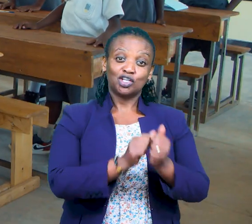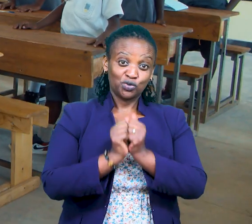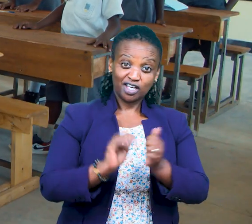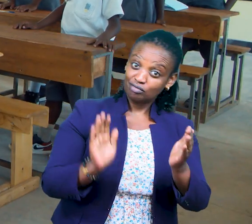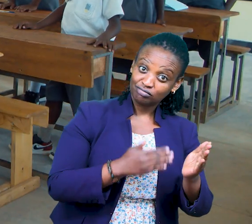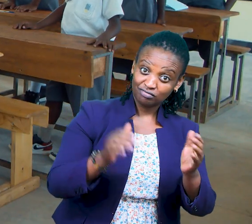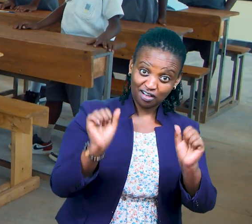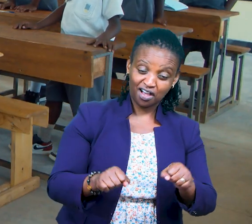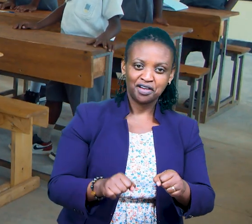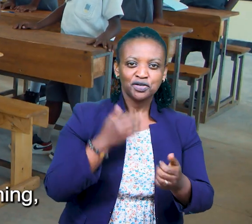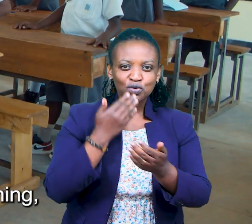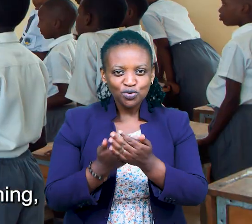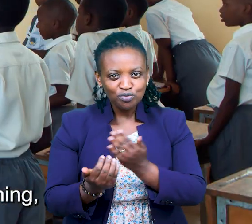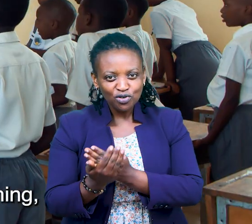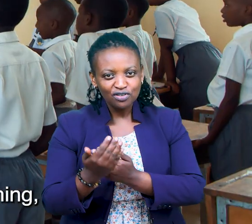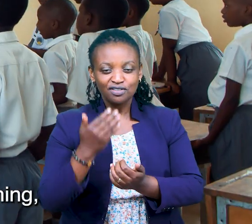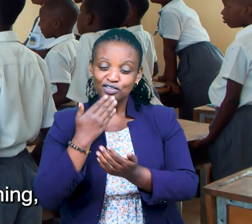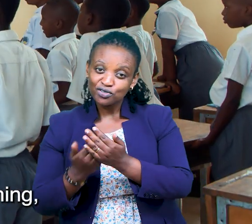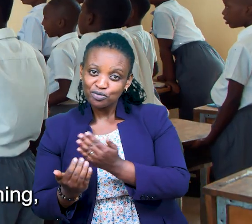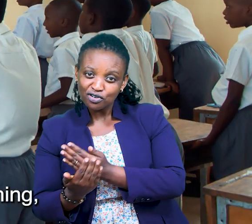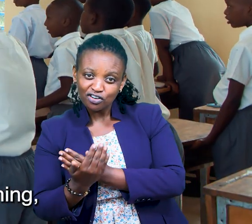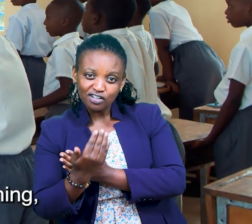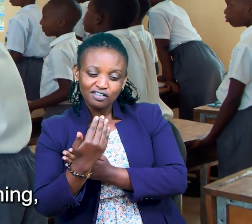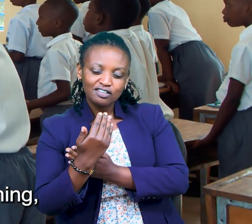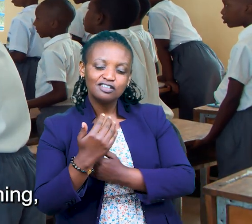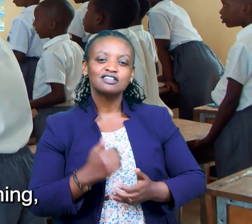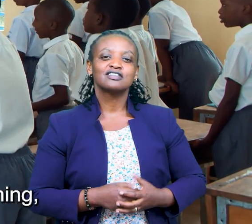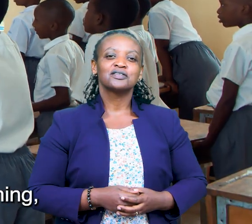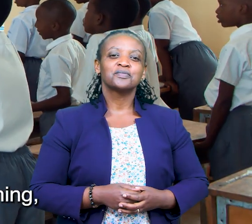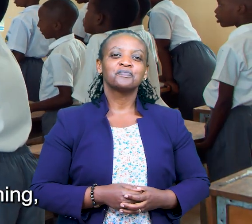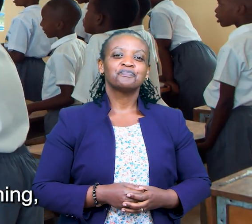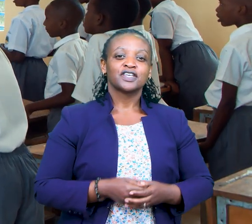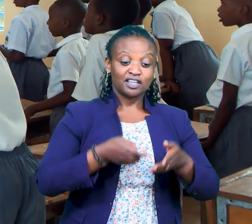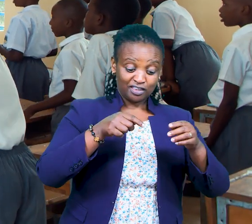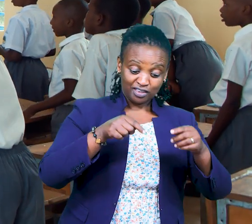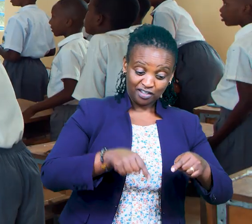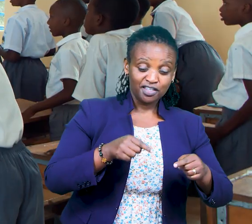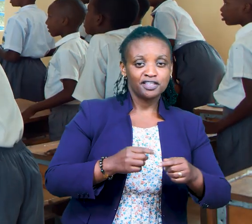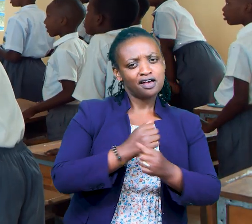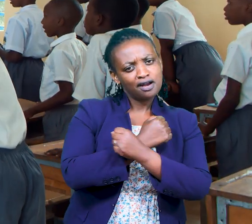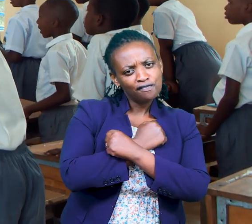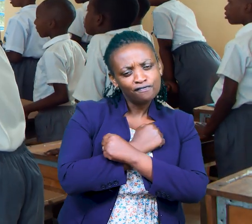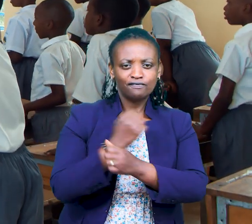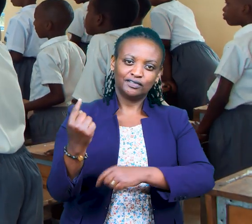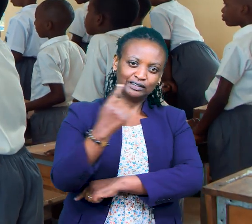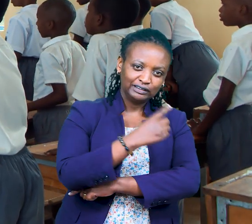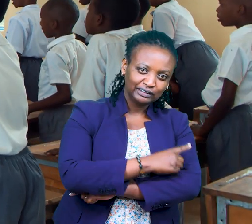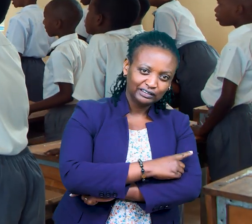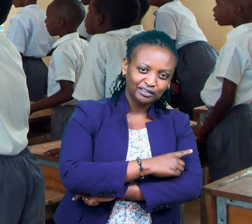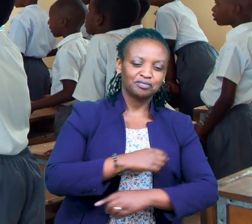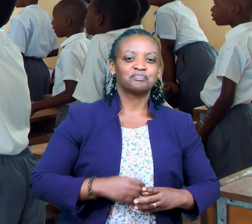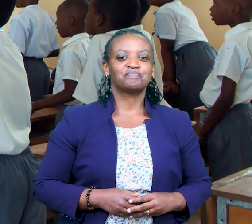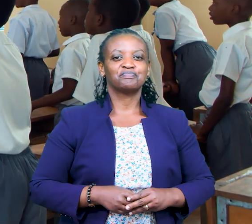Can you sing it together? Good morning, good morning, good morning. This is a